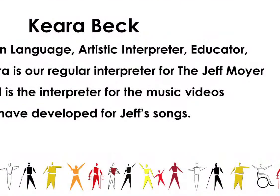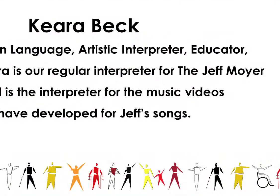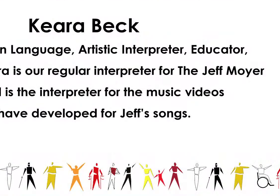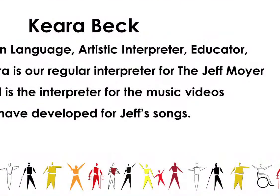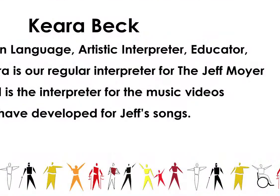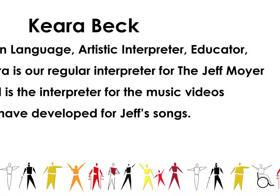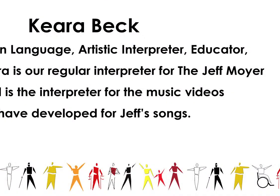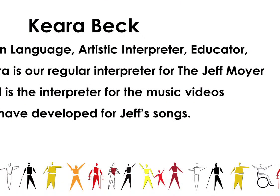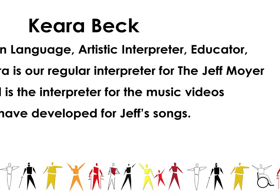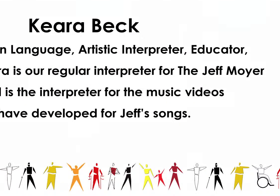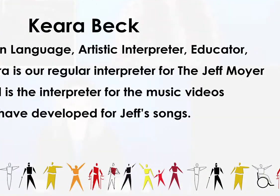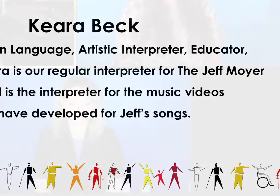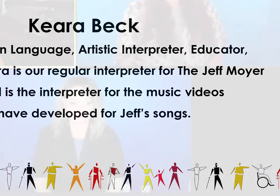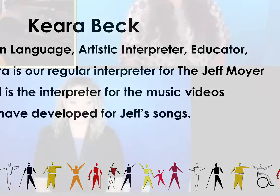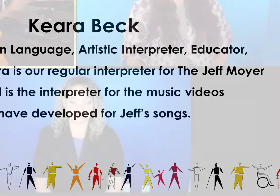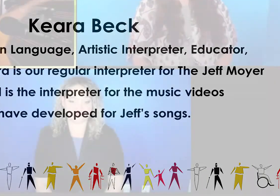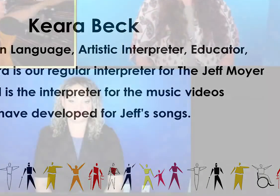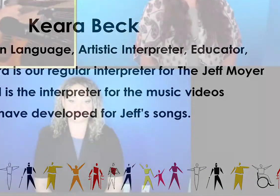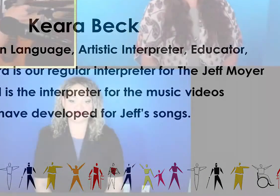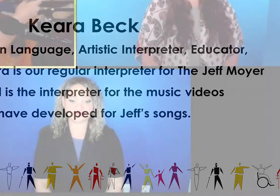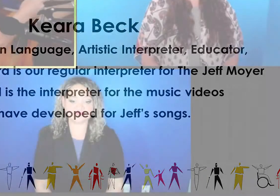Guest interview.